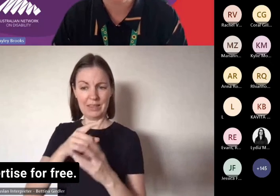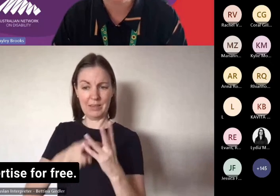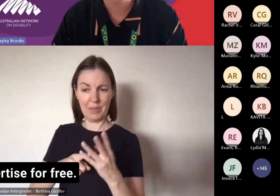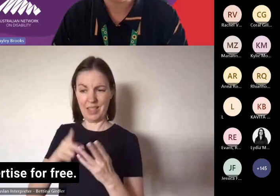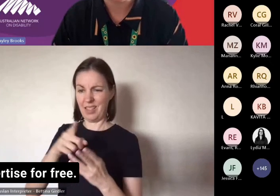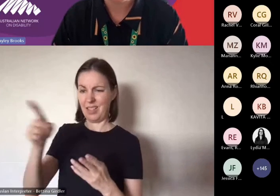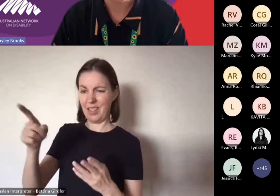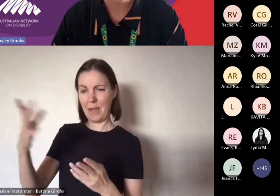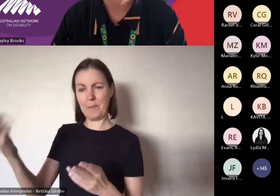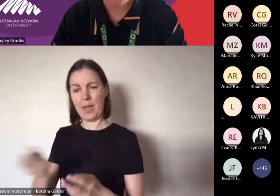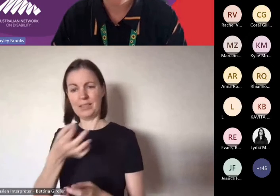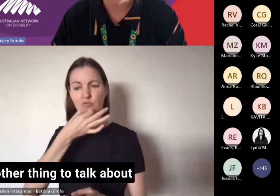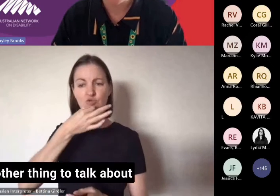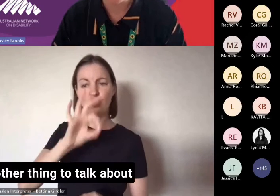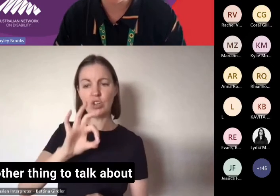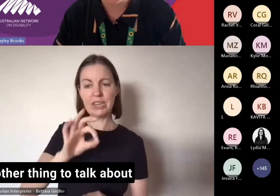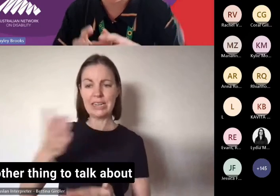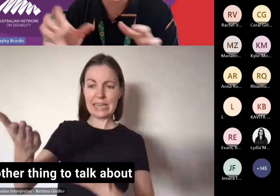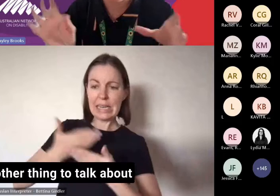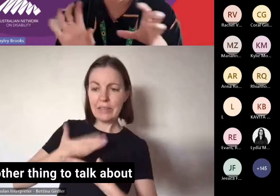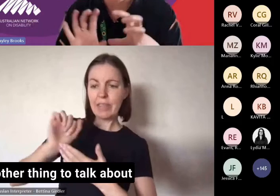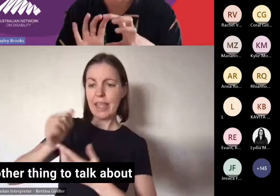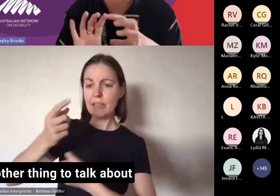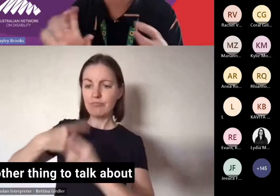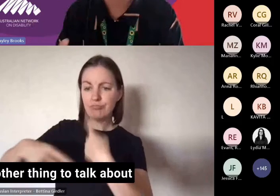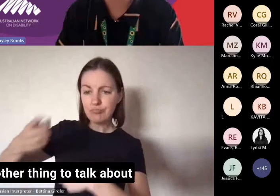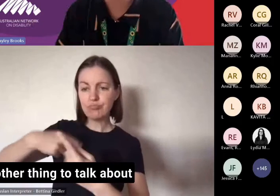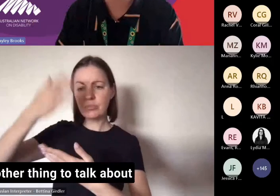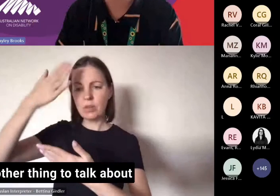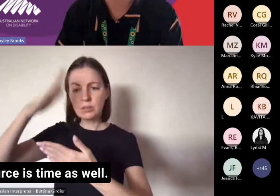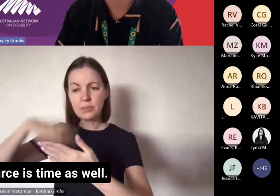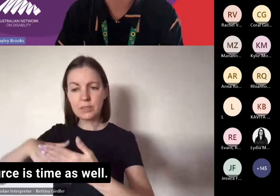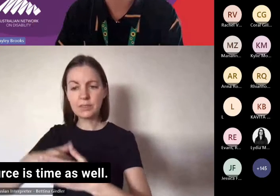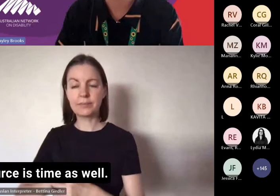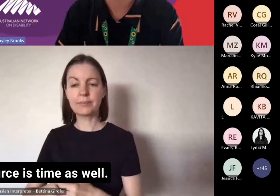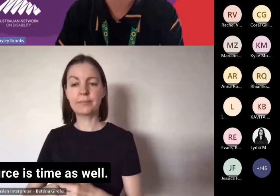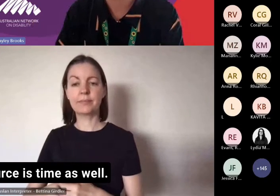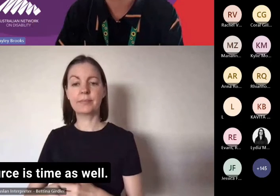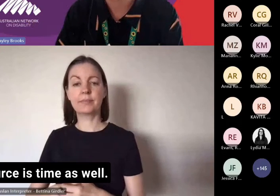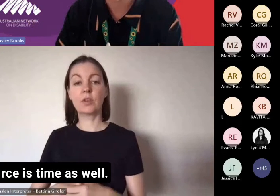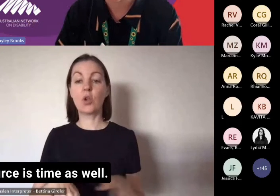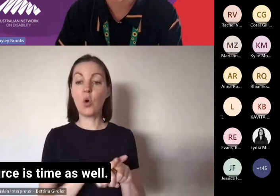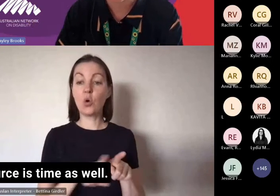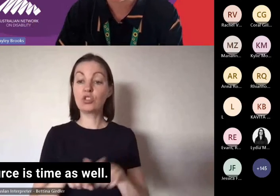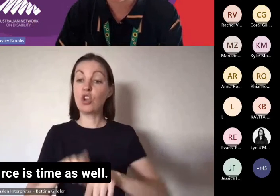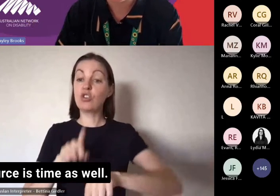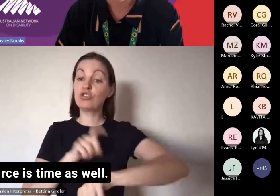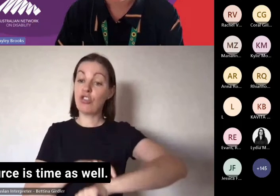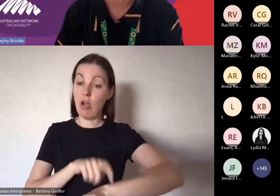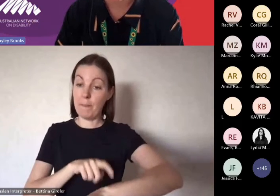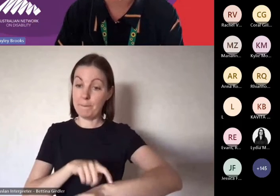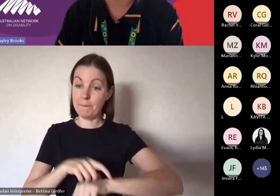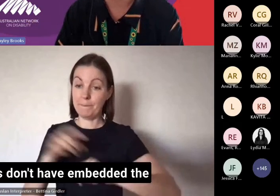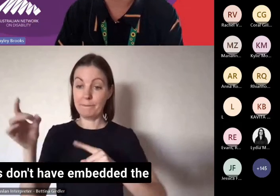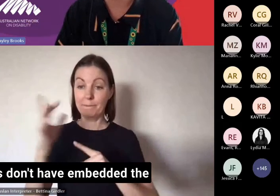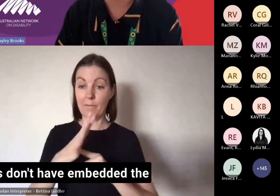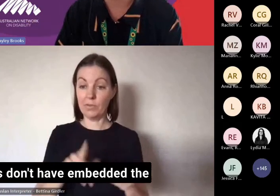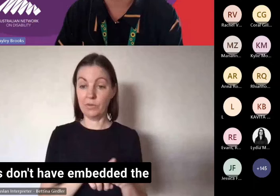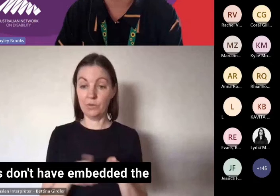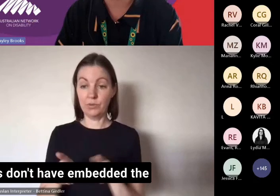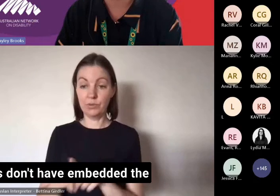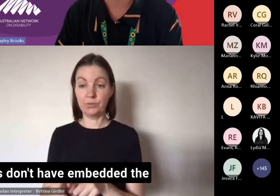expertise for free. And then the other thing to talk about as a resource is time as well.